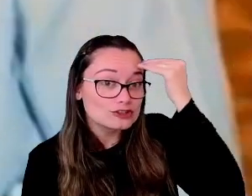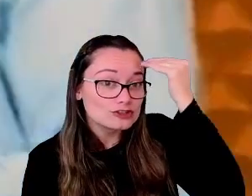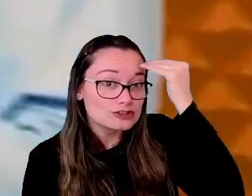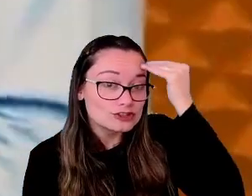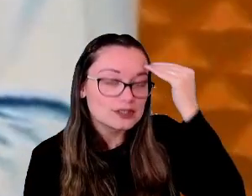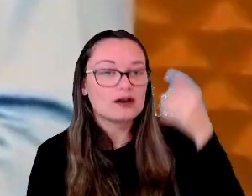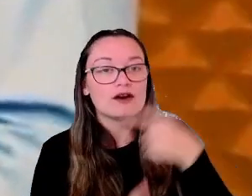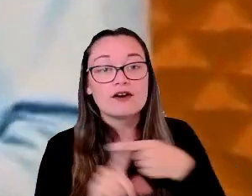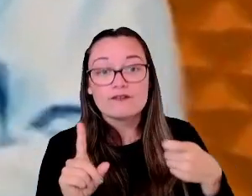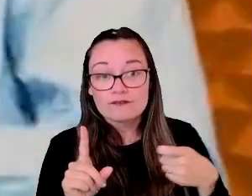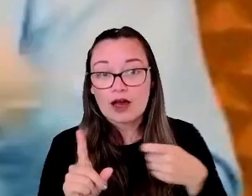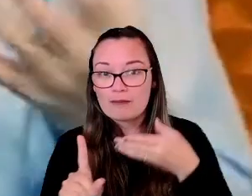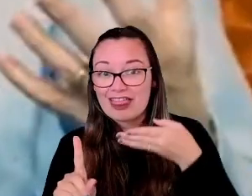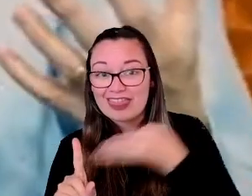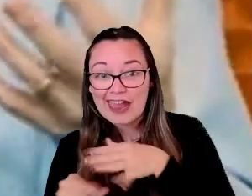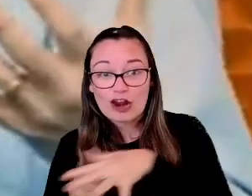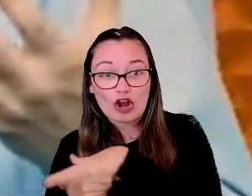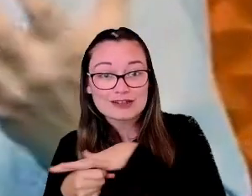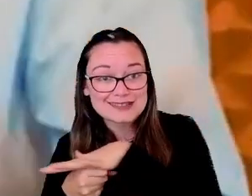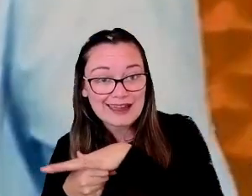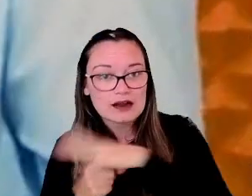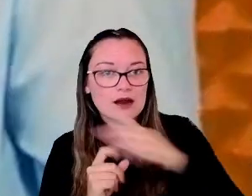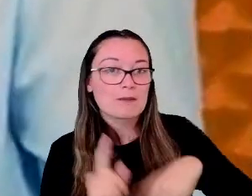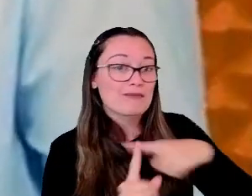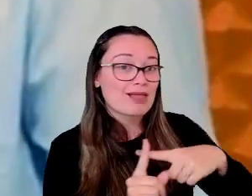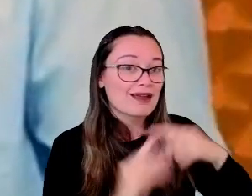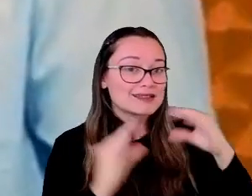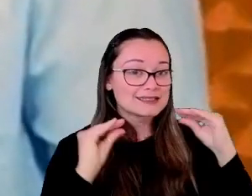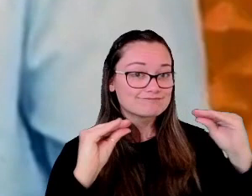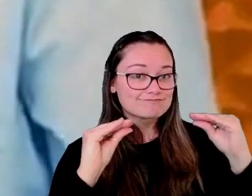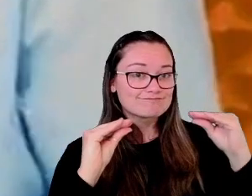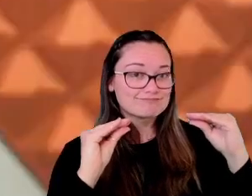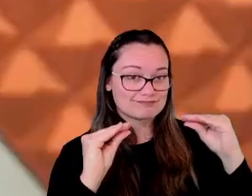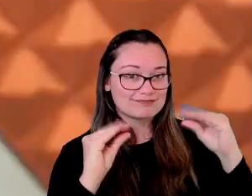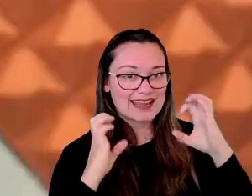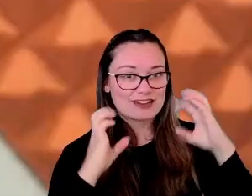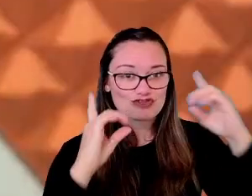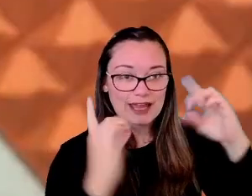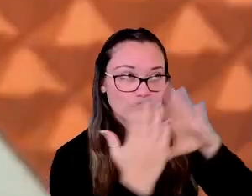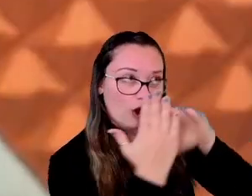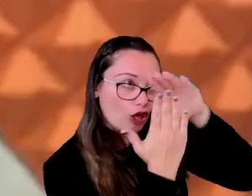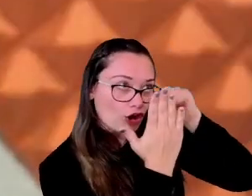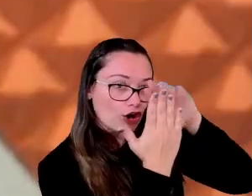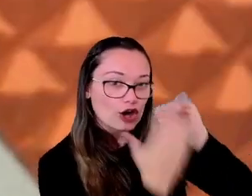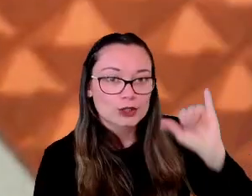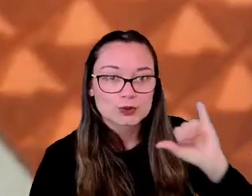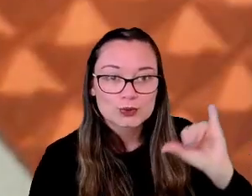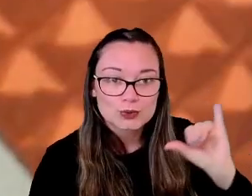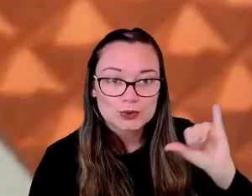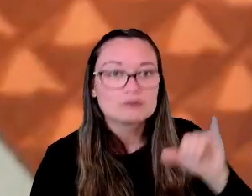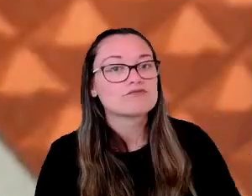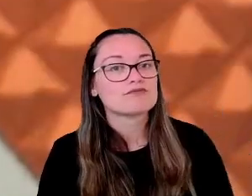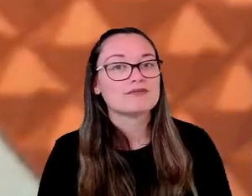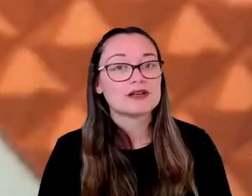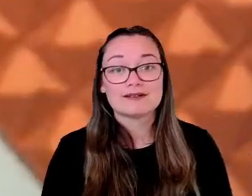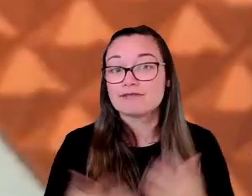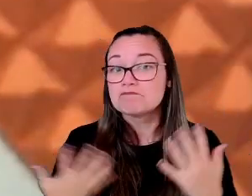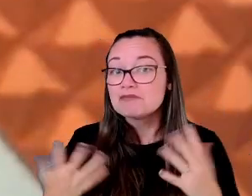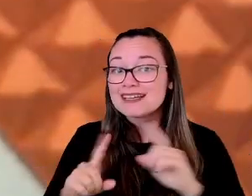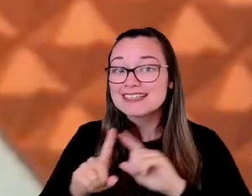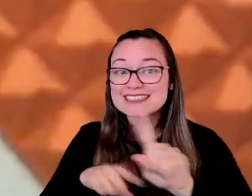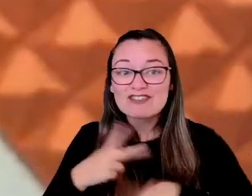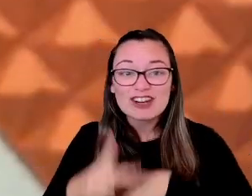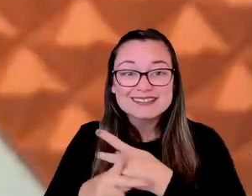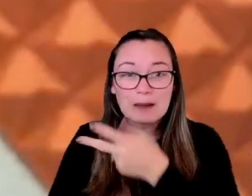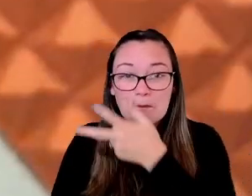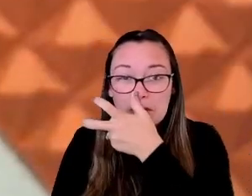both on-site and possibly educational experiences, too. Knowledge can be anything from knowing the type of pests